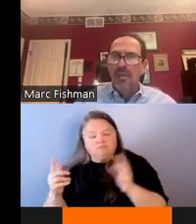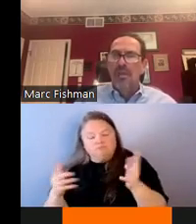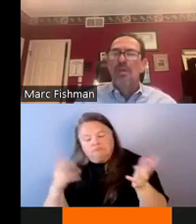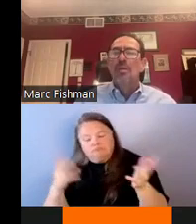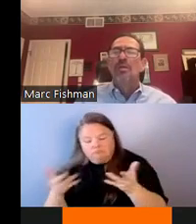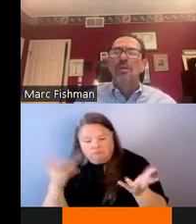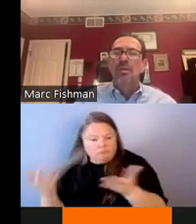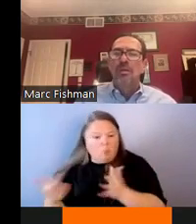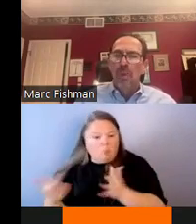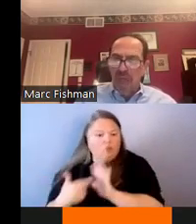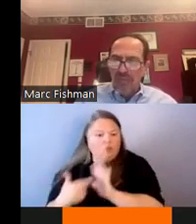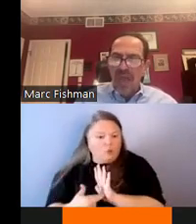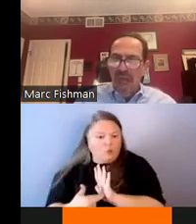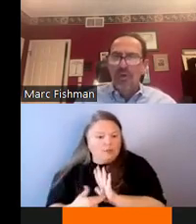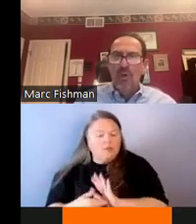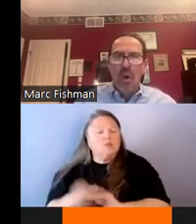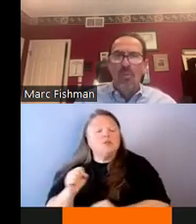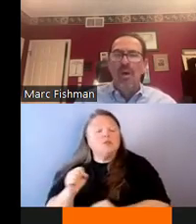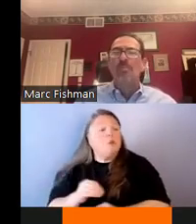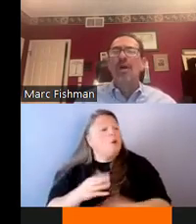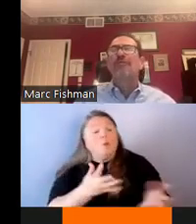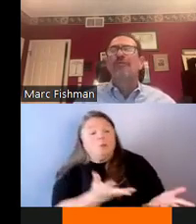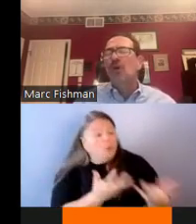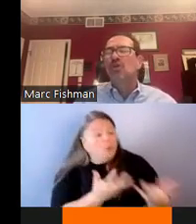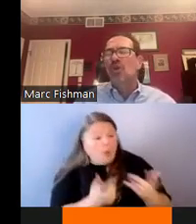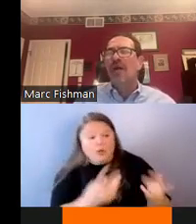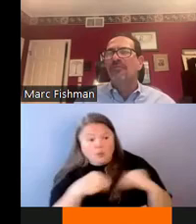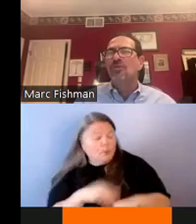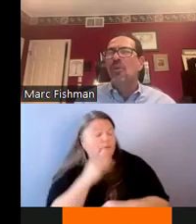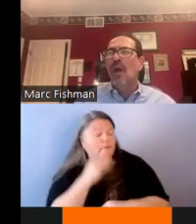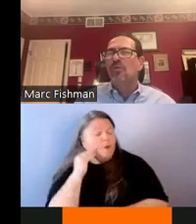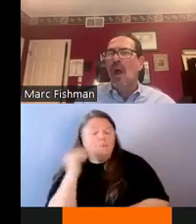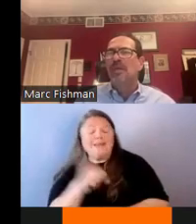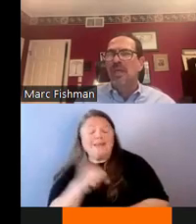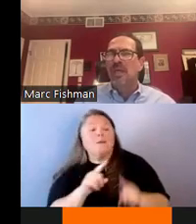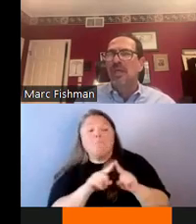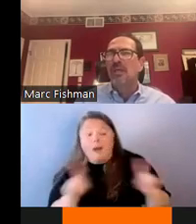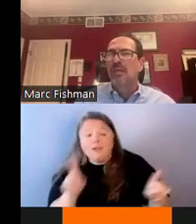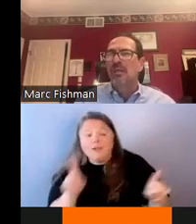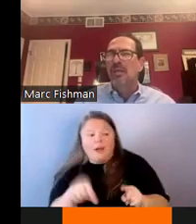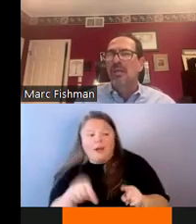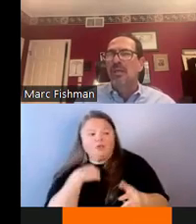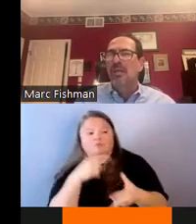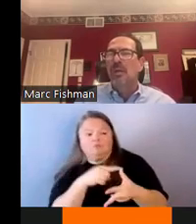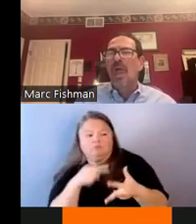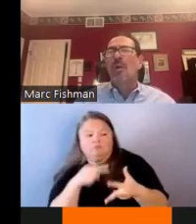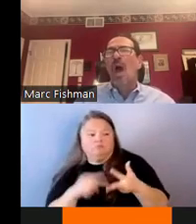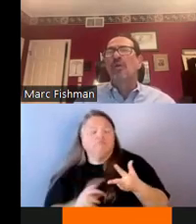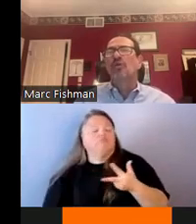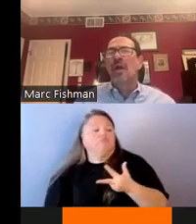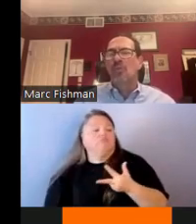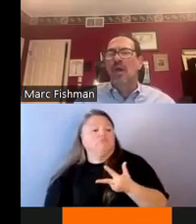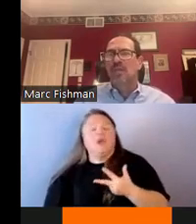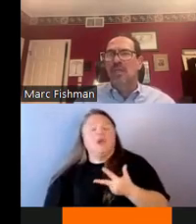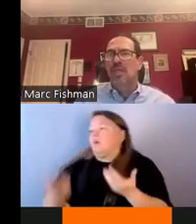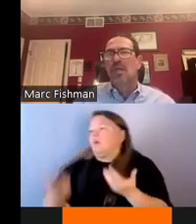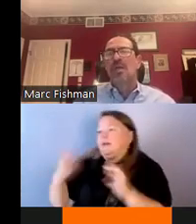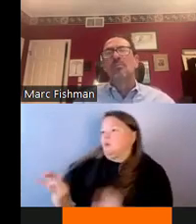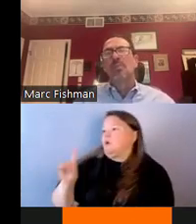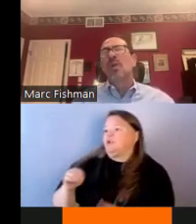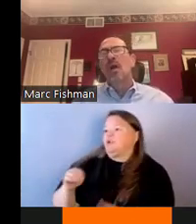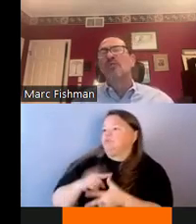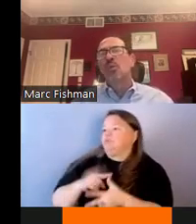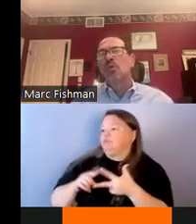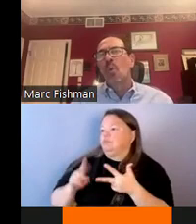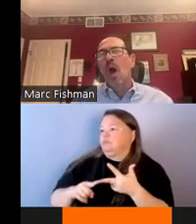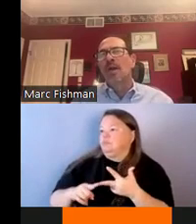but we'd love to have you home, but first you have to do X, Y, Z. Well, I don't want to do X, Y, Z,